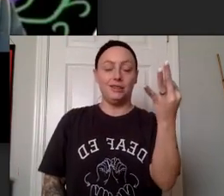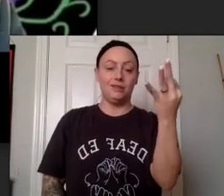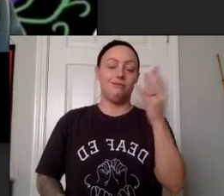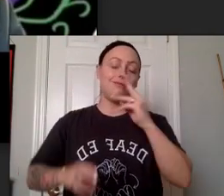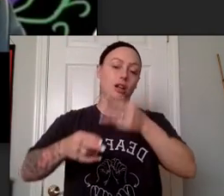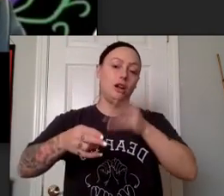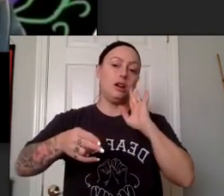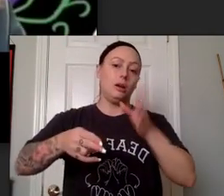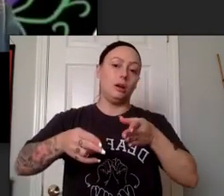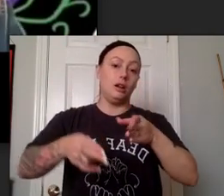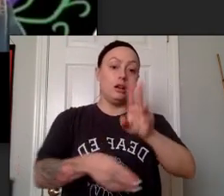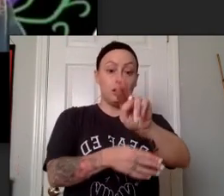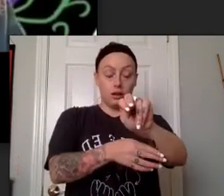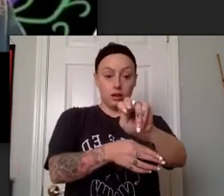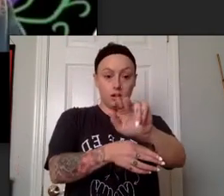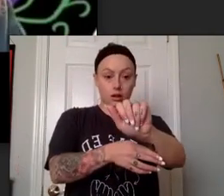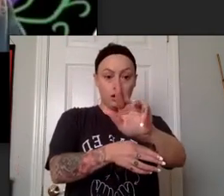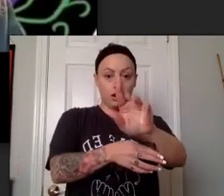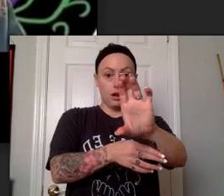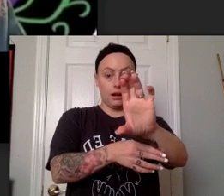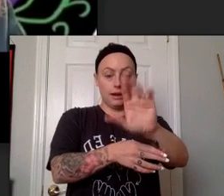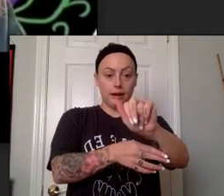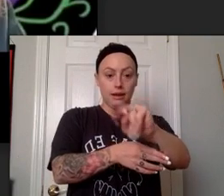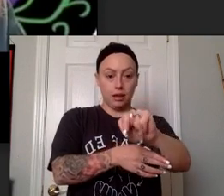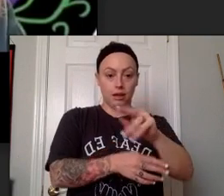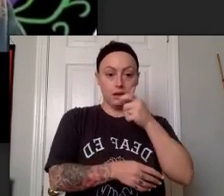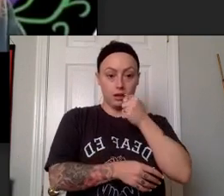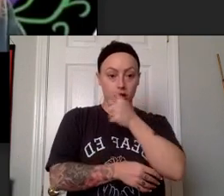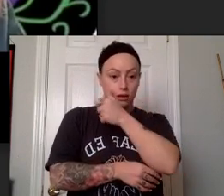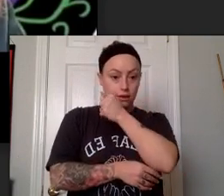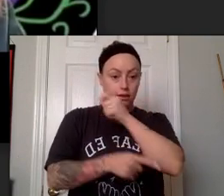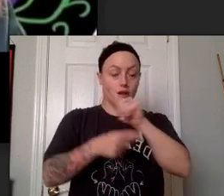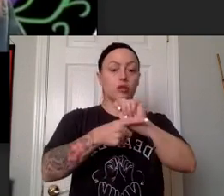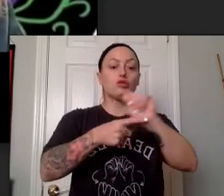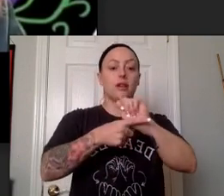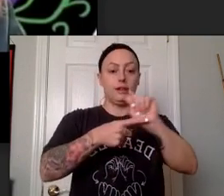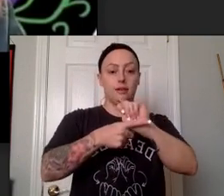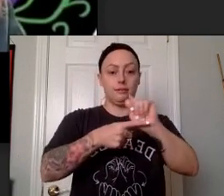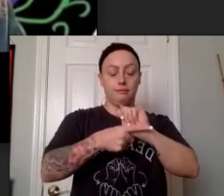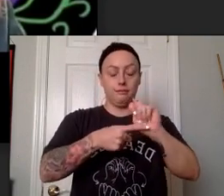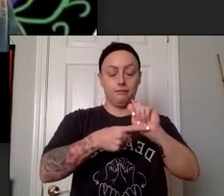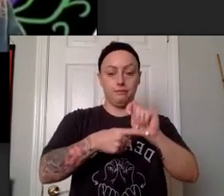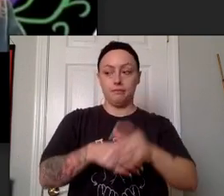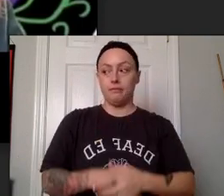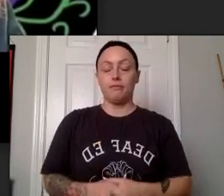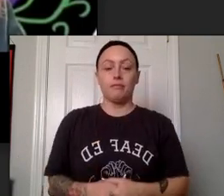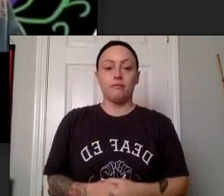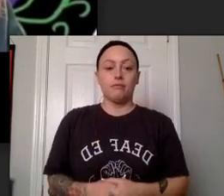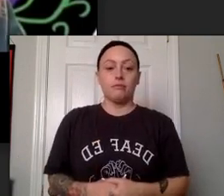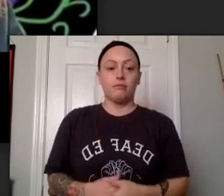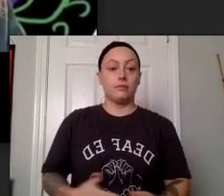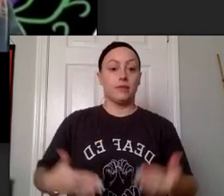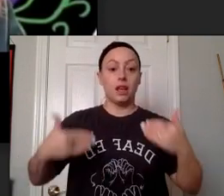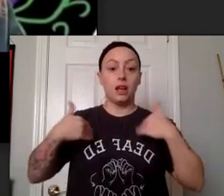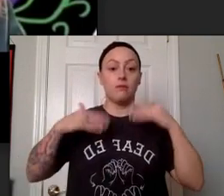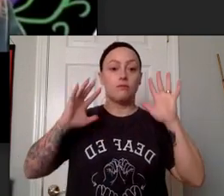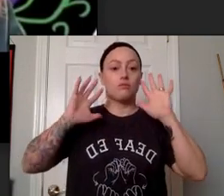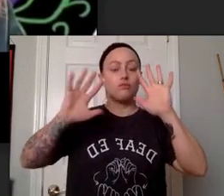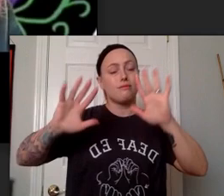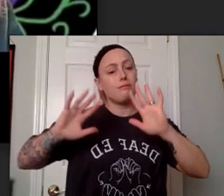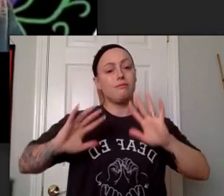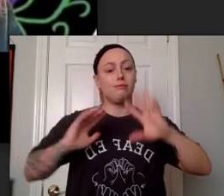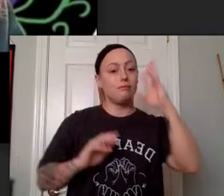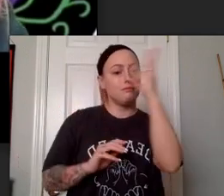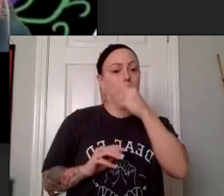it, Narcan education training, if you will. I've got the wonderful and most